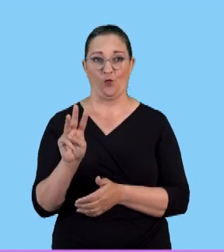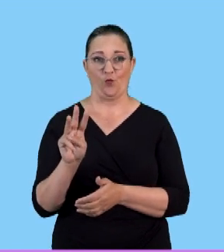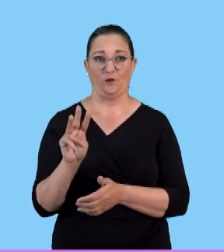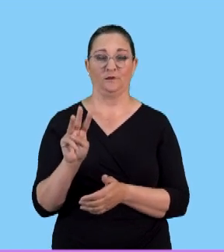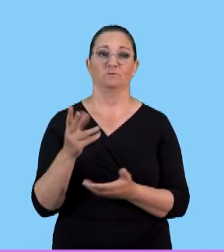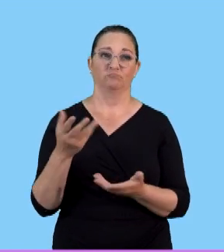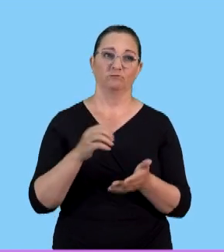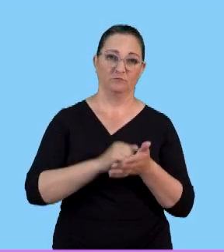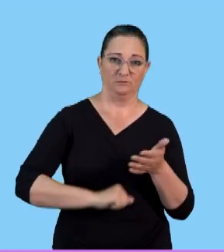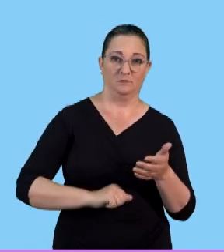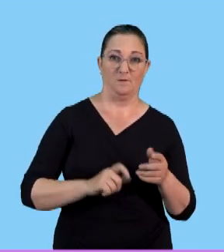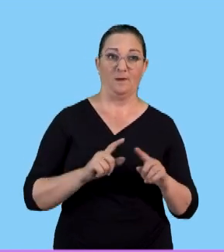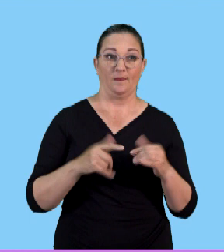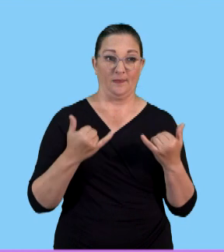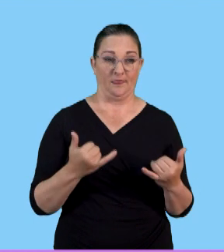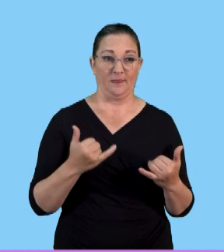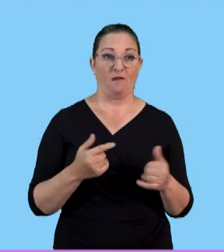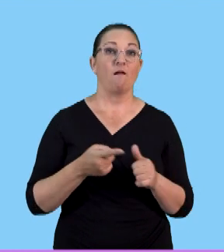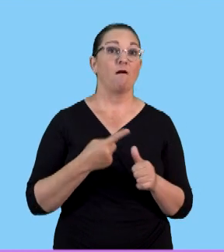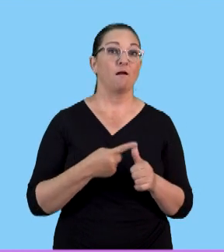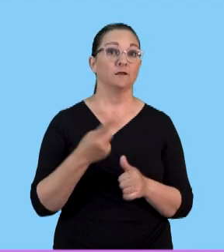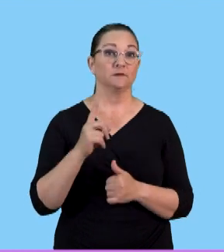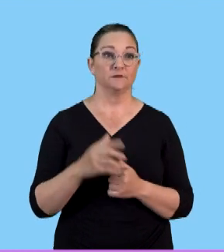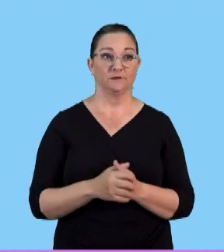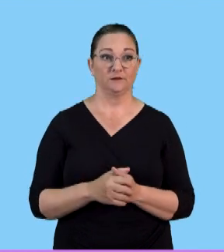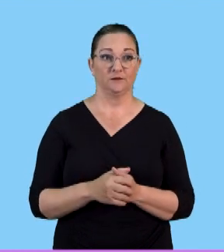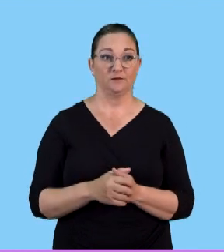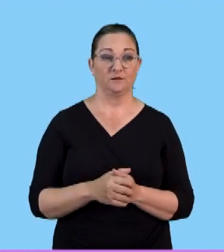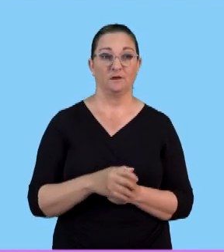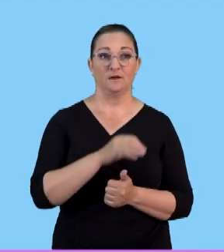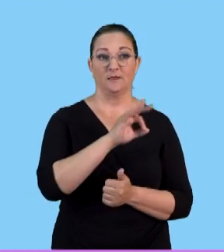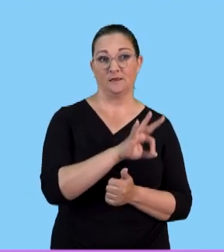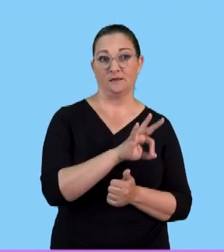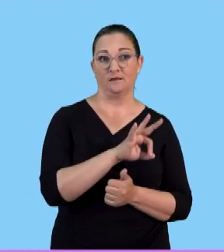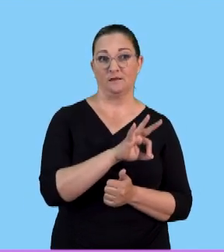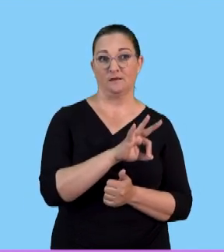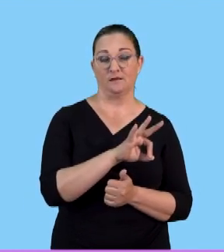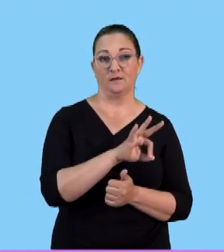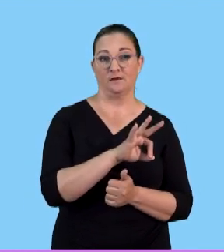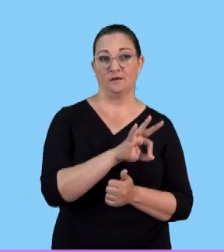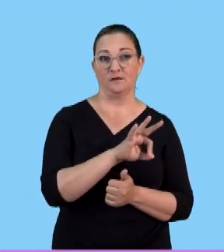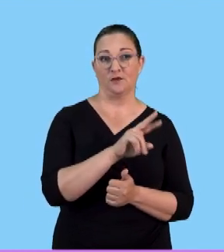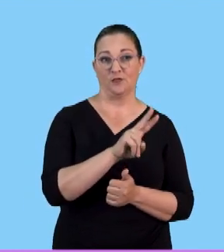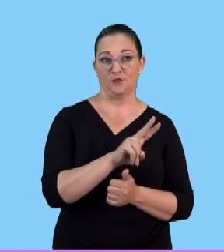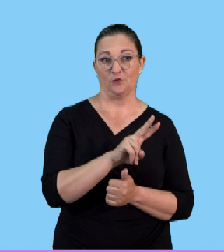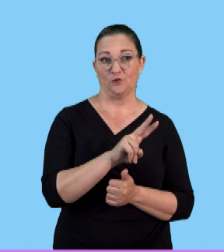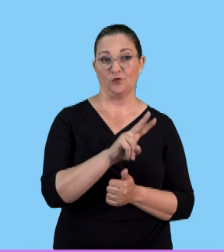01457 kilowatts. So now this will give you the meter readings of